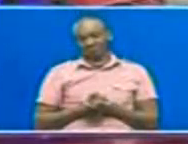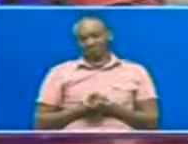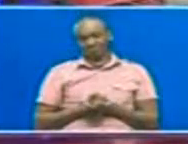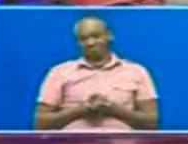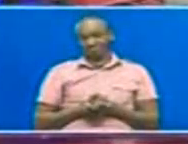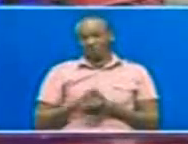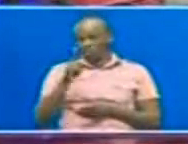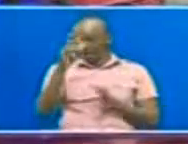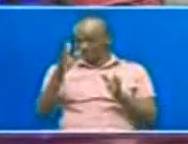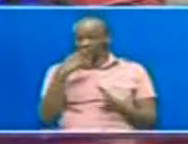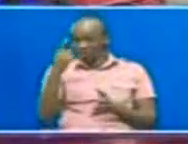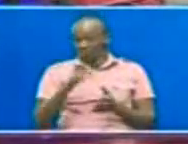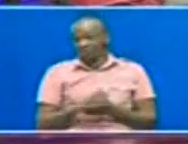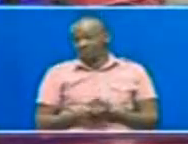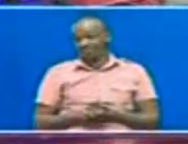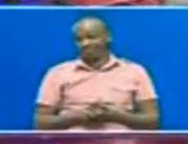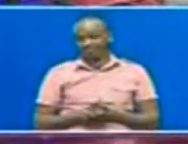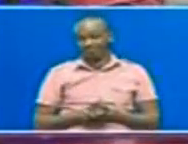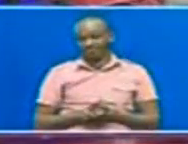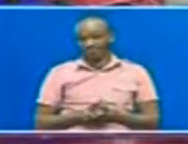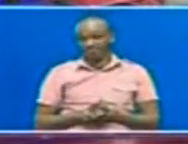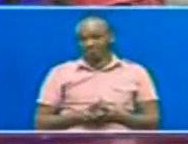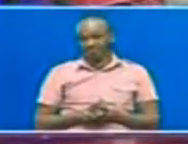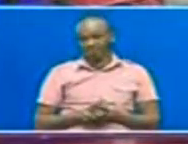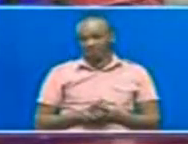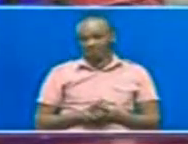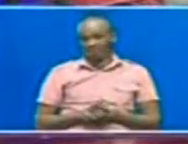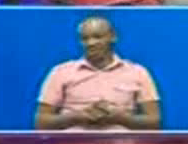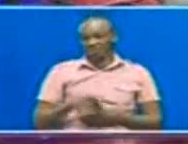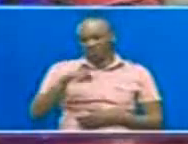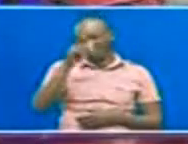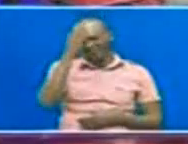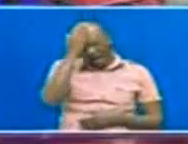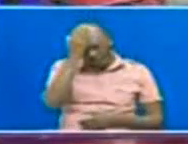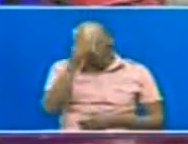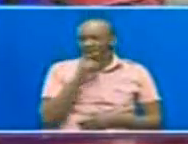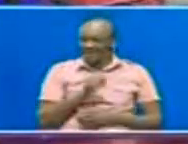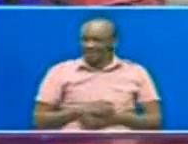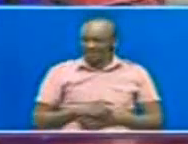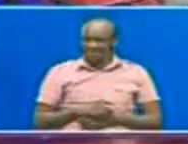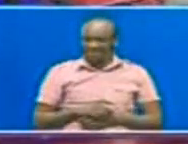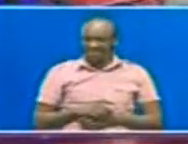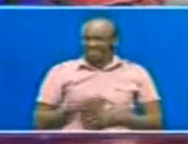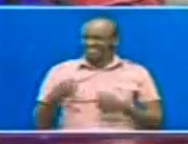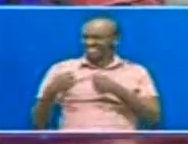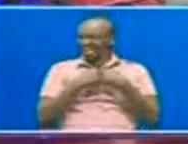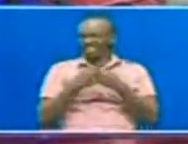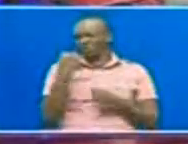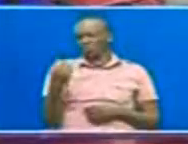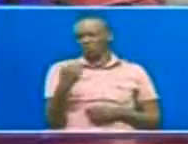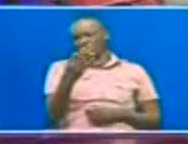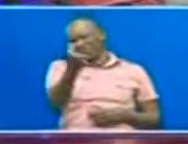Nyake Okambi is saying, yes, Joe Kadenge is so humble. It's a challenge to the young generation.